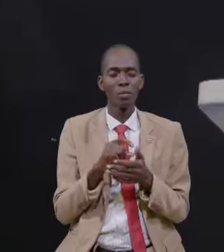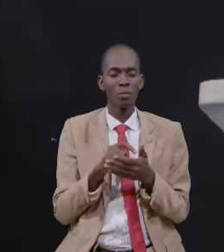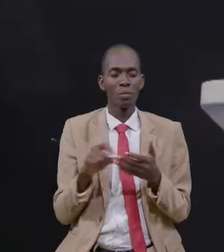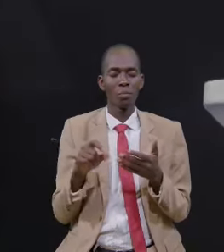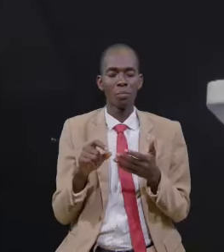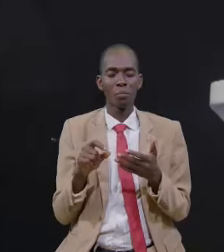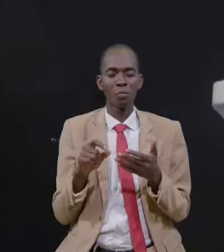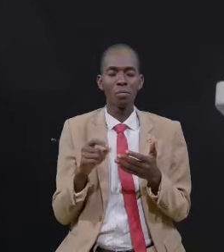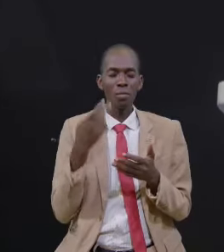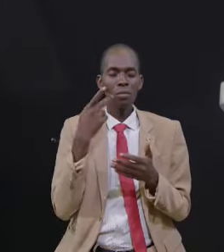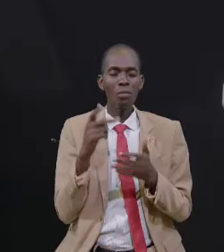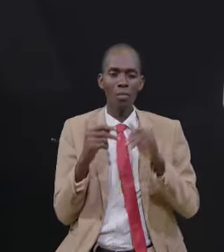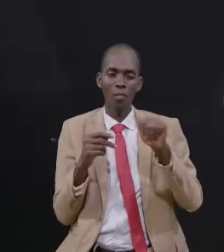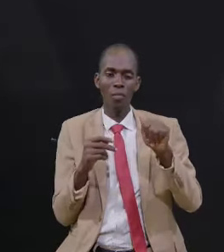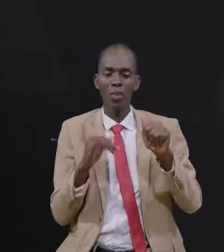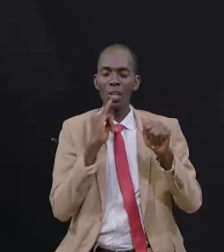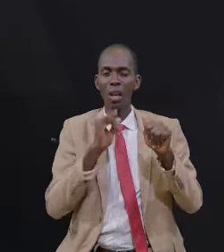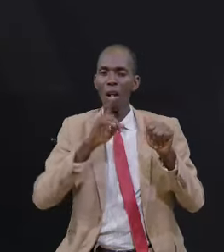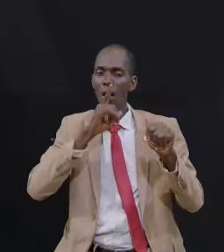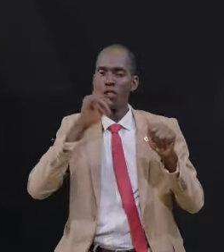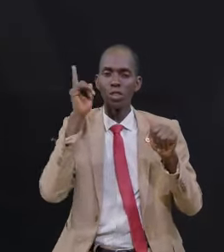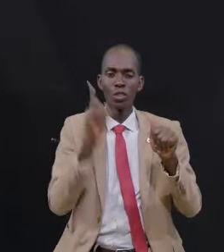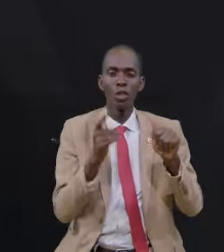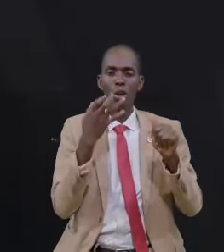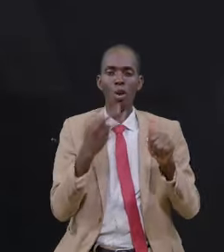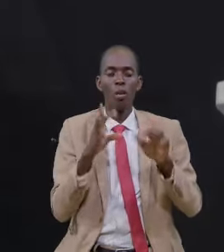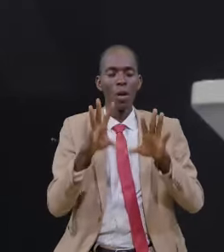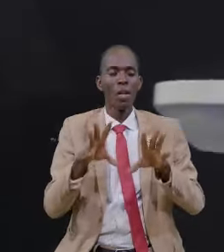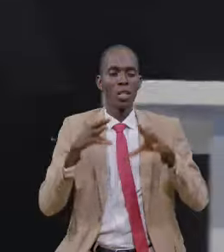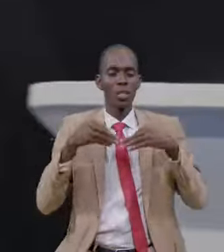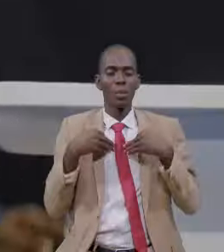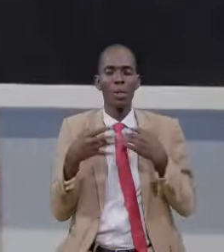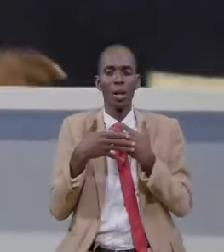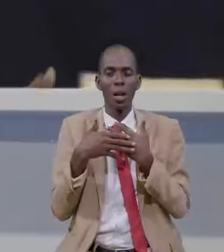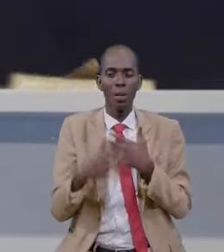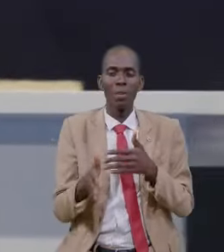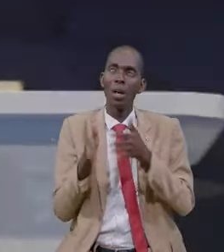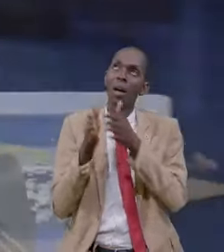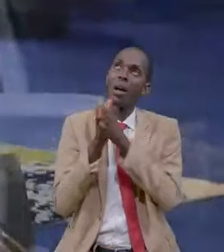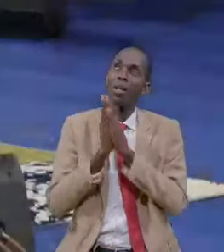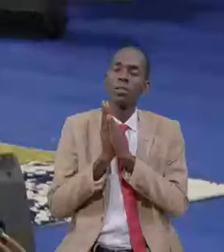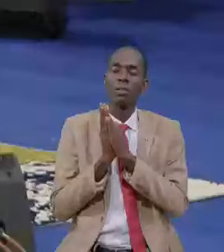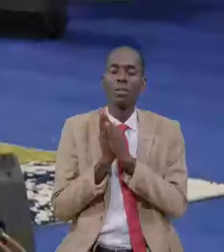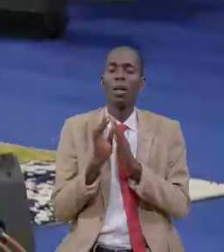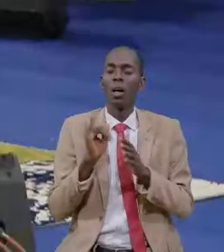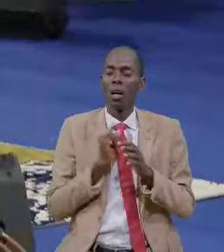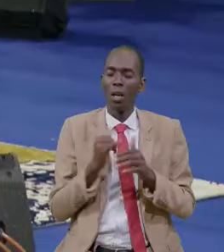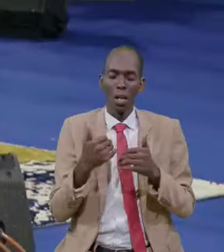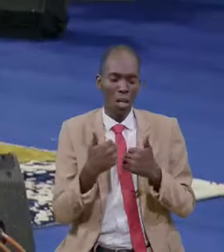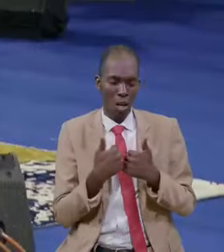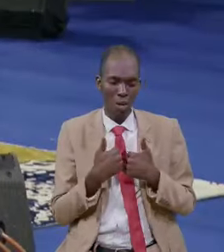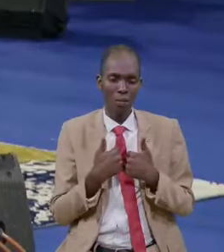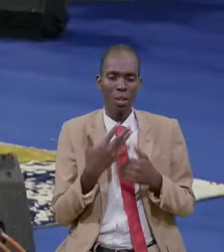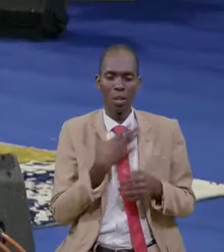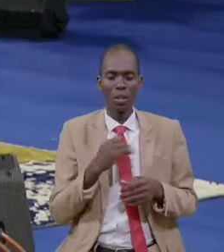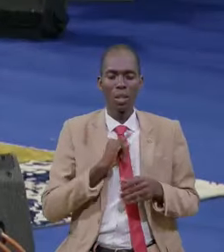is assurance of acceptance after asking. I ask and I have the